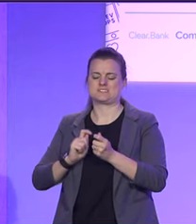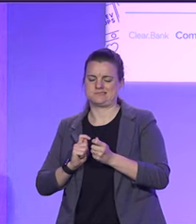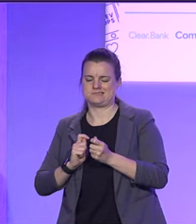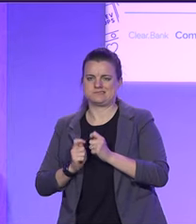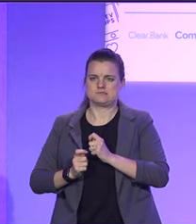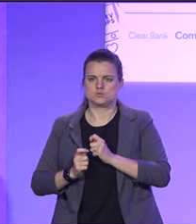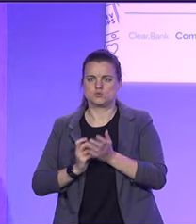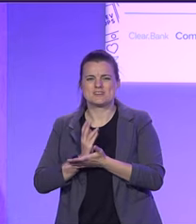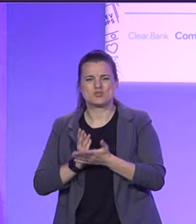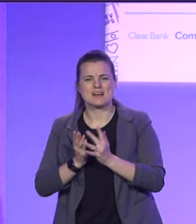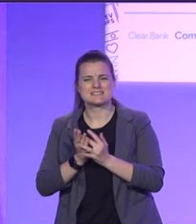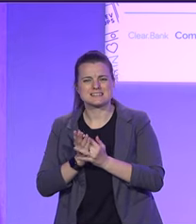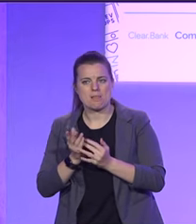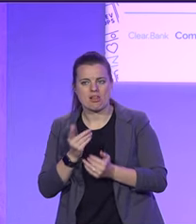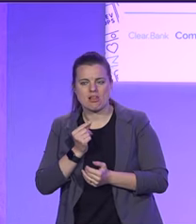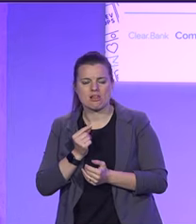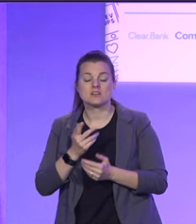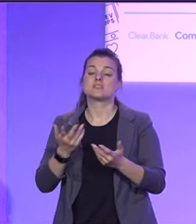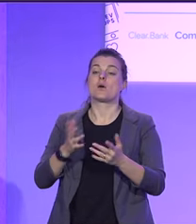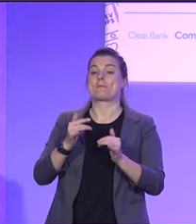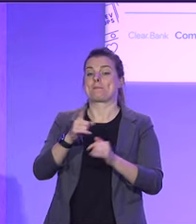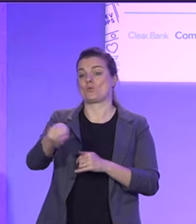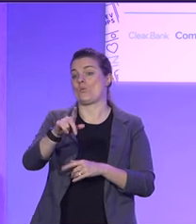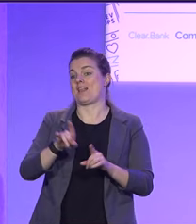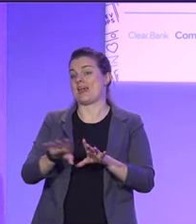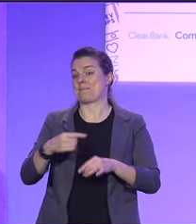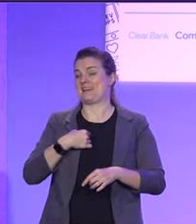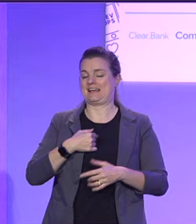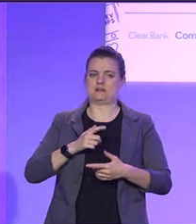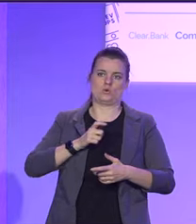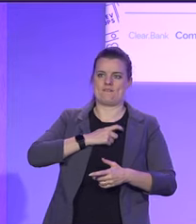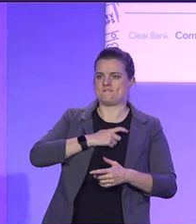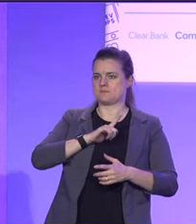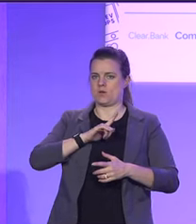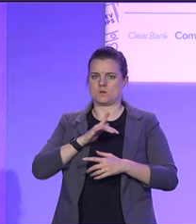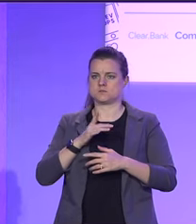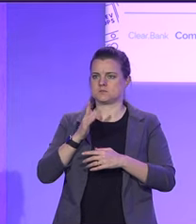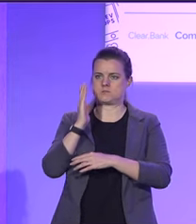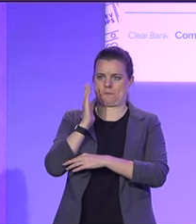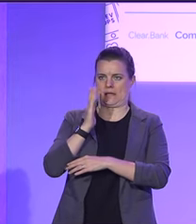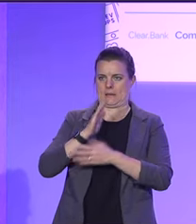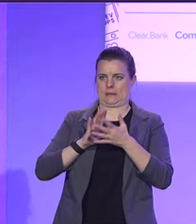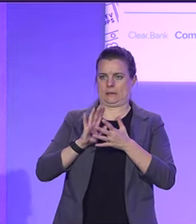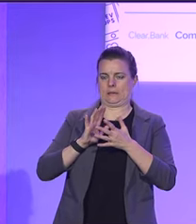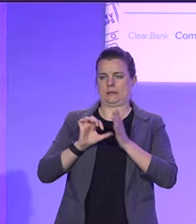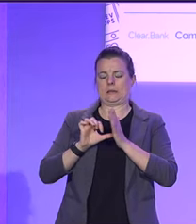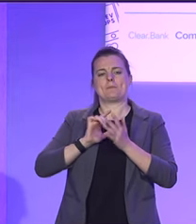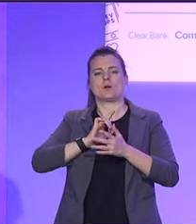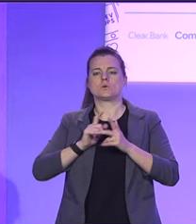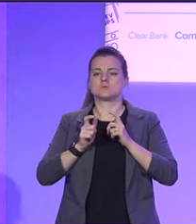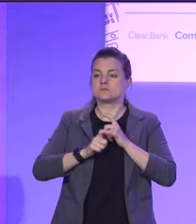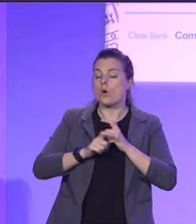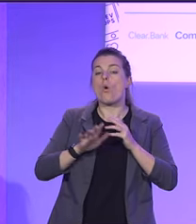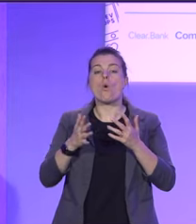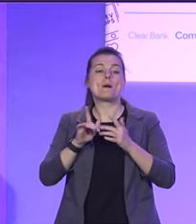Again, you might be like me, very nervous about speaking because you're dyslexic, or English isn't your first language, and that's also scary. So what I